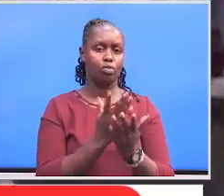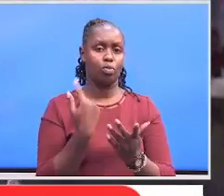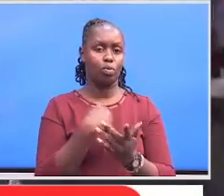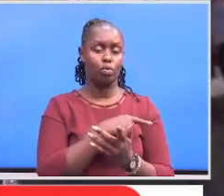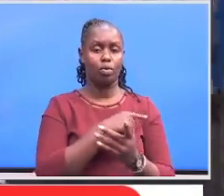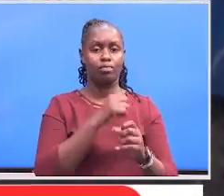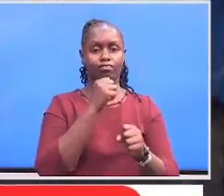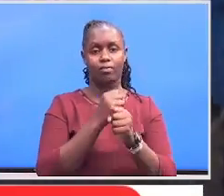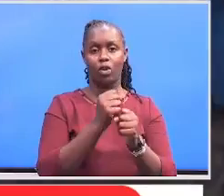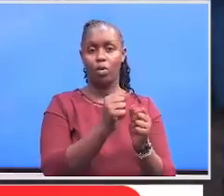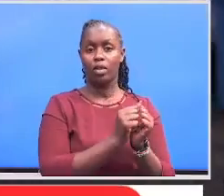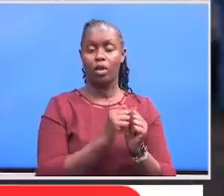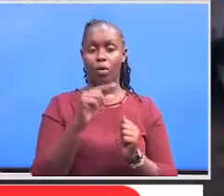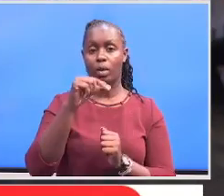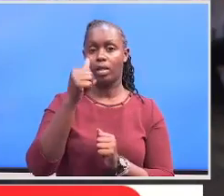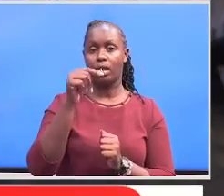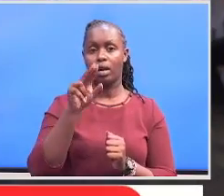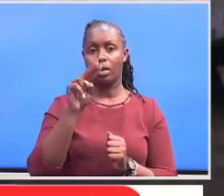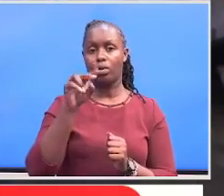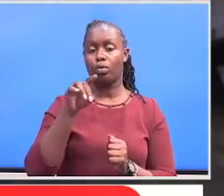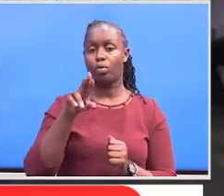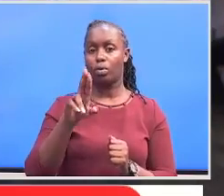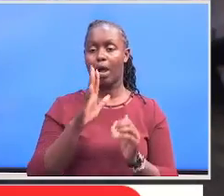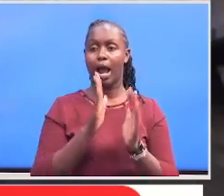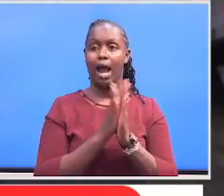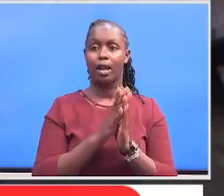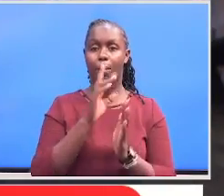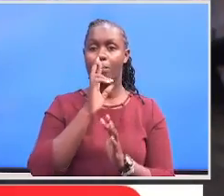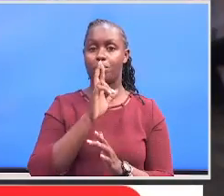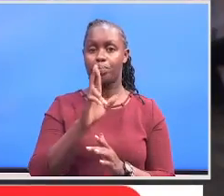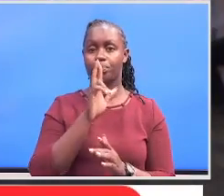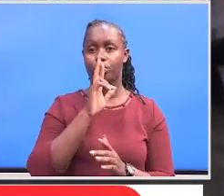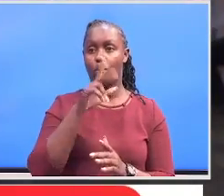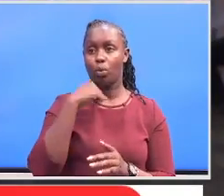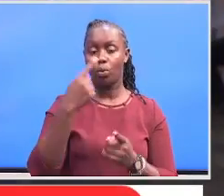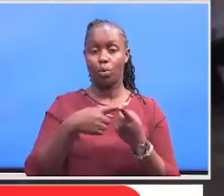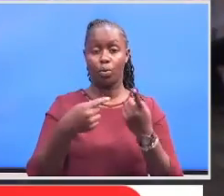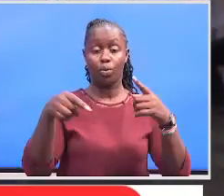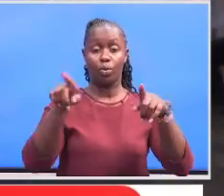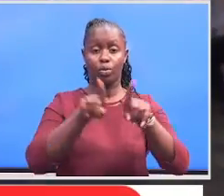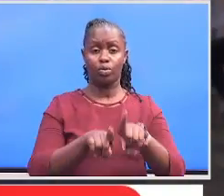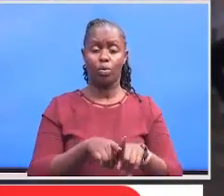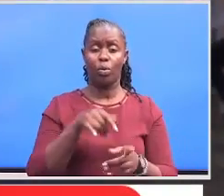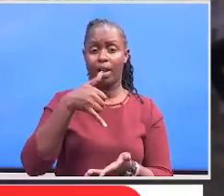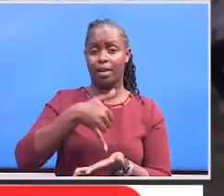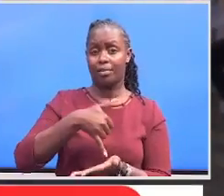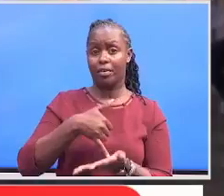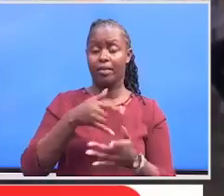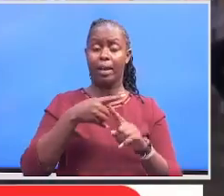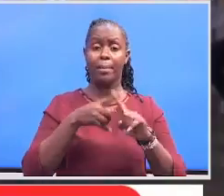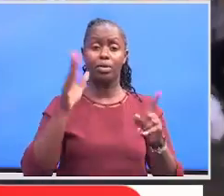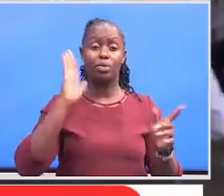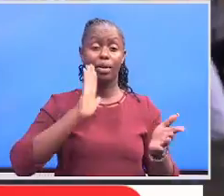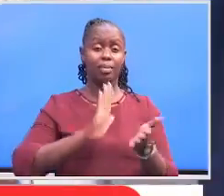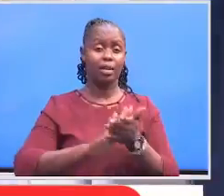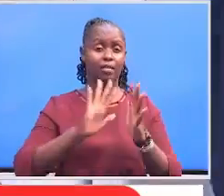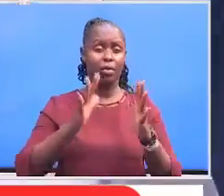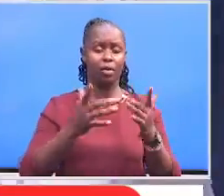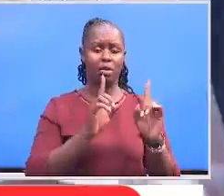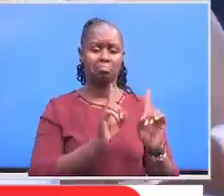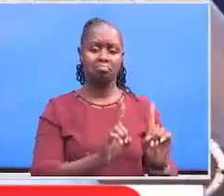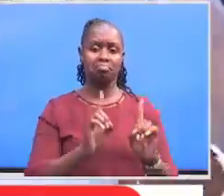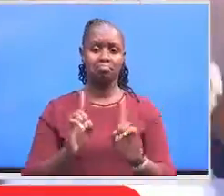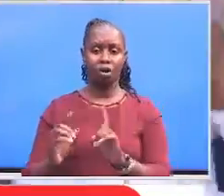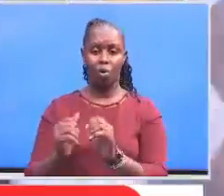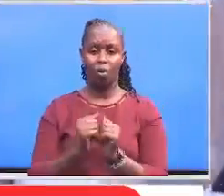North and the people of Ruiru, who have also been joined in this tragedy, and we want to believe that you're going to walk this journey with them.